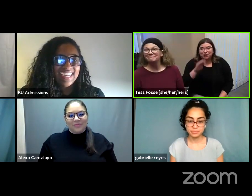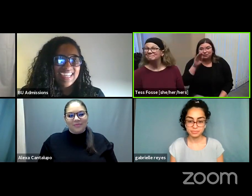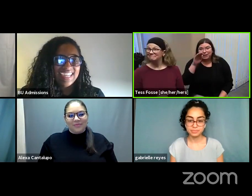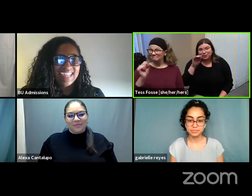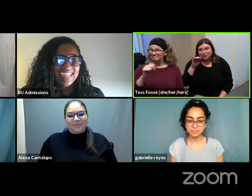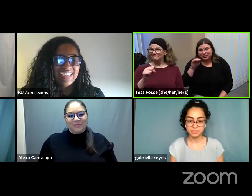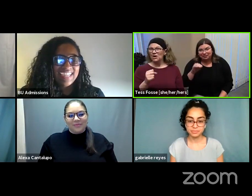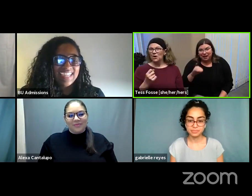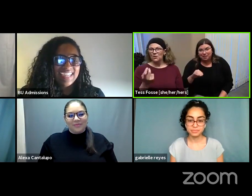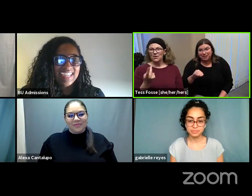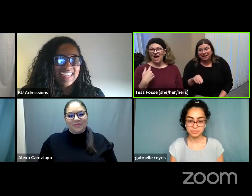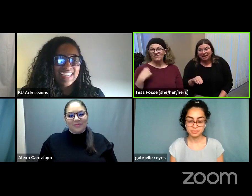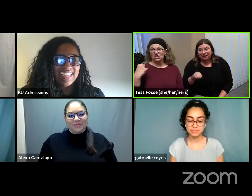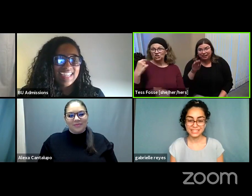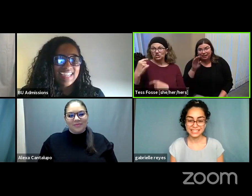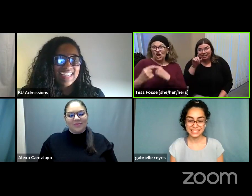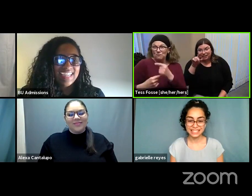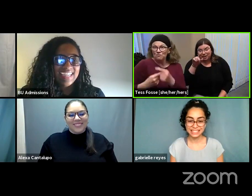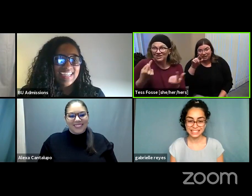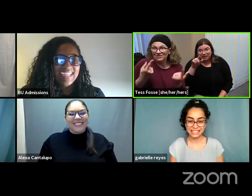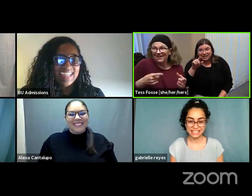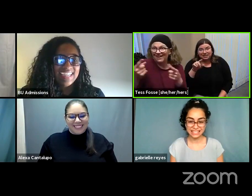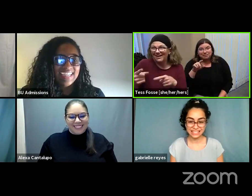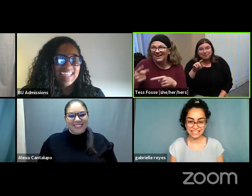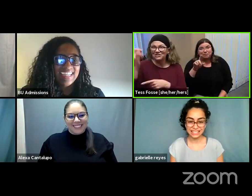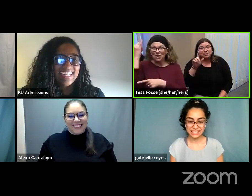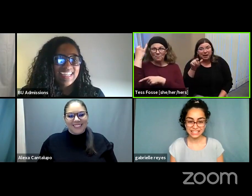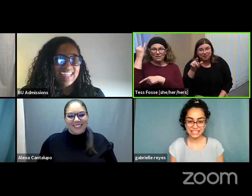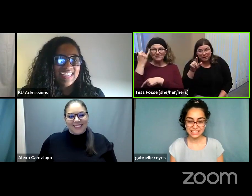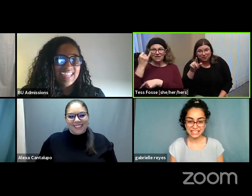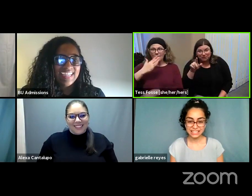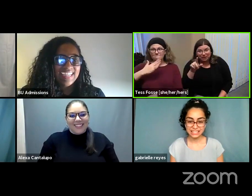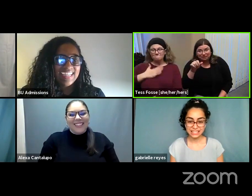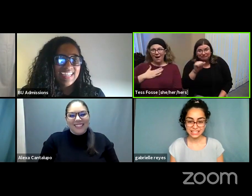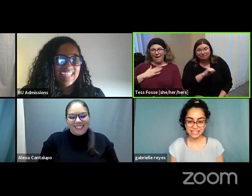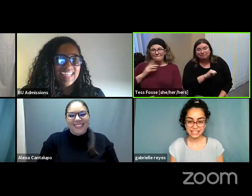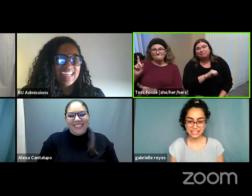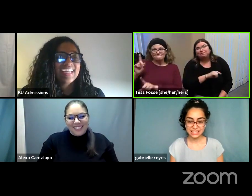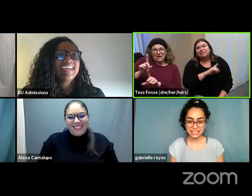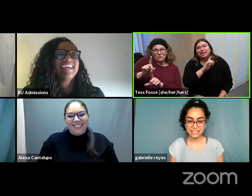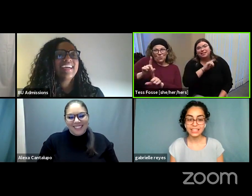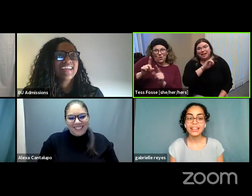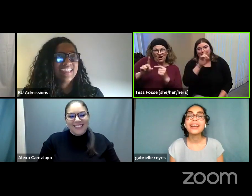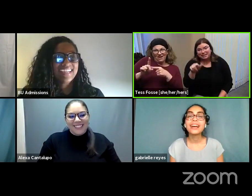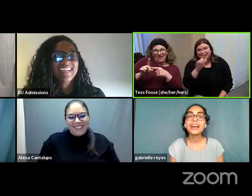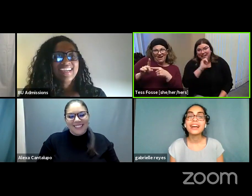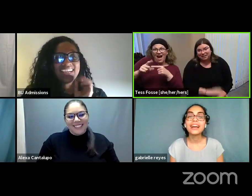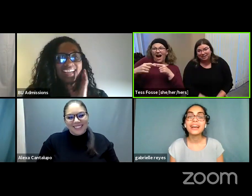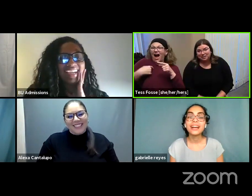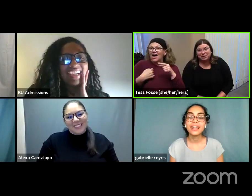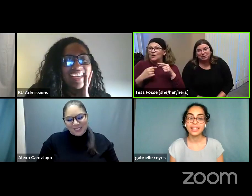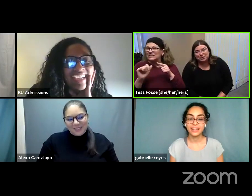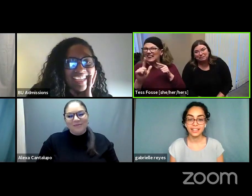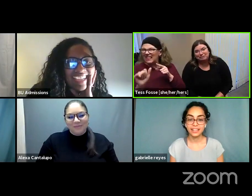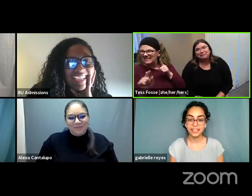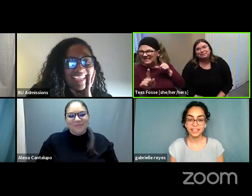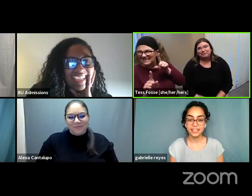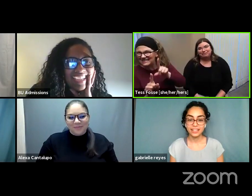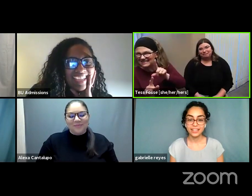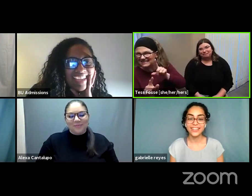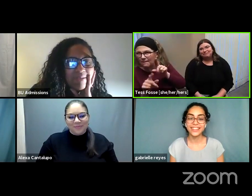some generational stuff happening here. Dr. Billy Sassman was my mentor, and then I was Alexa's